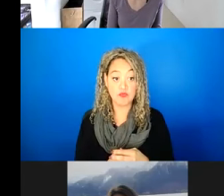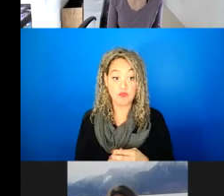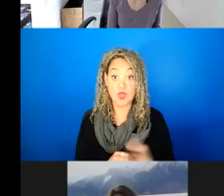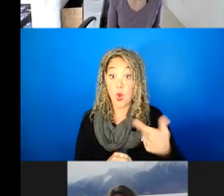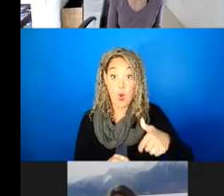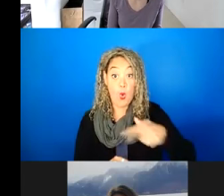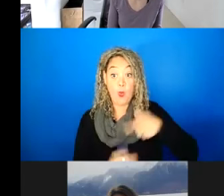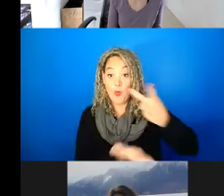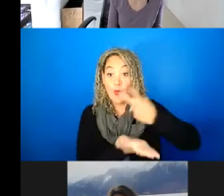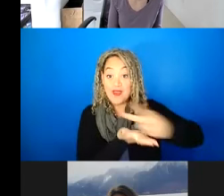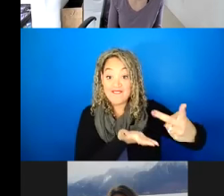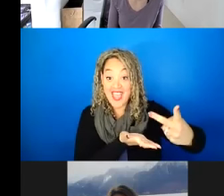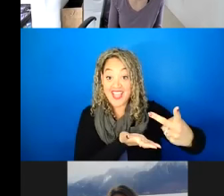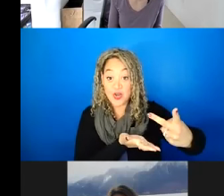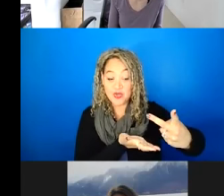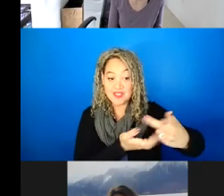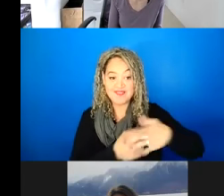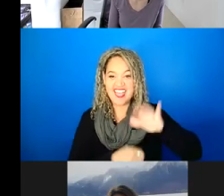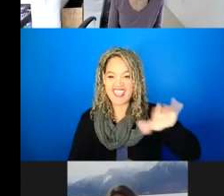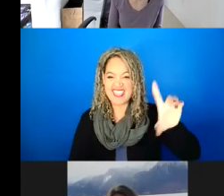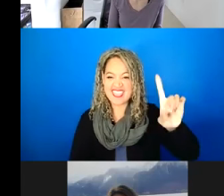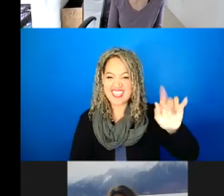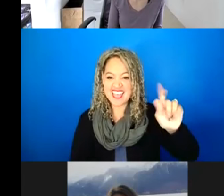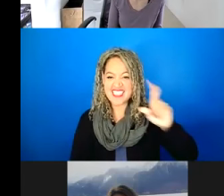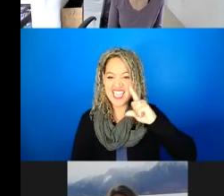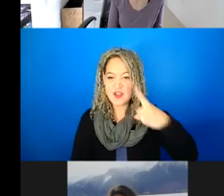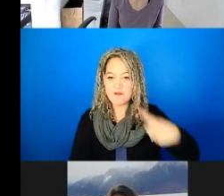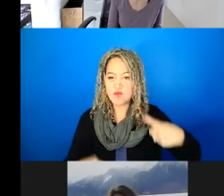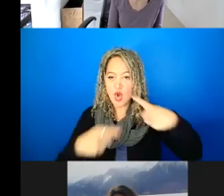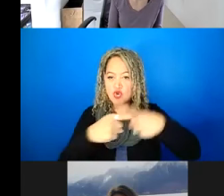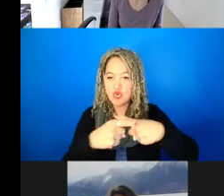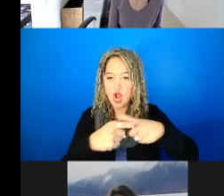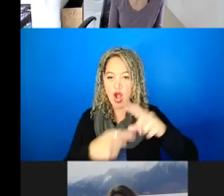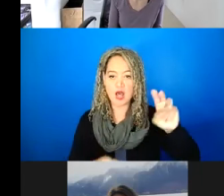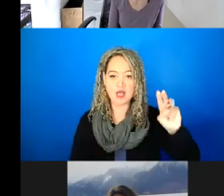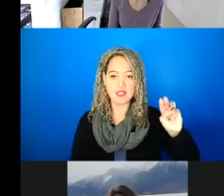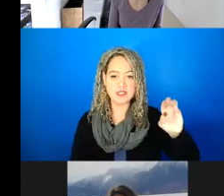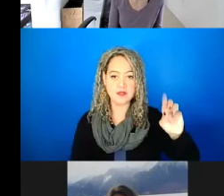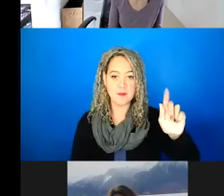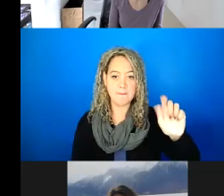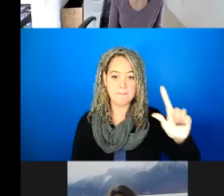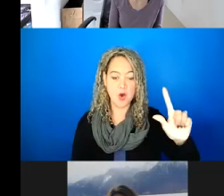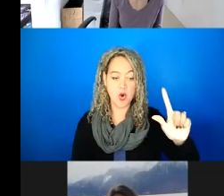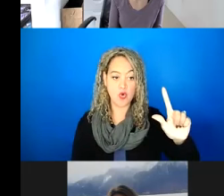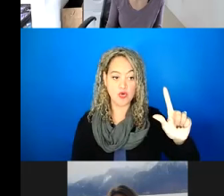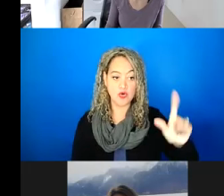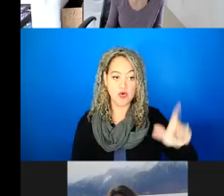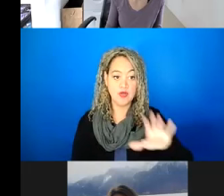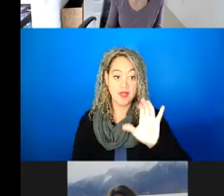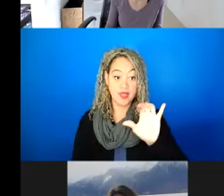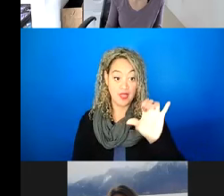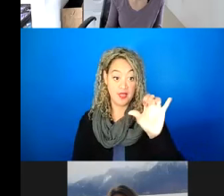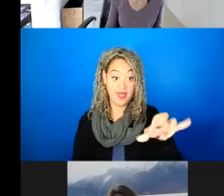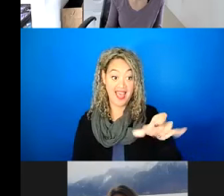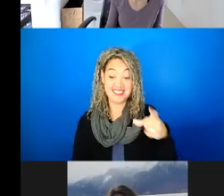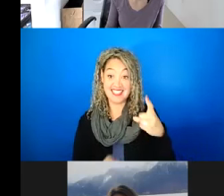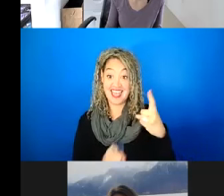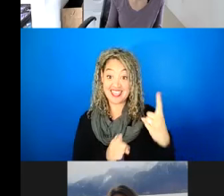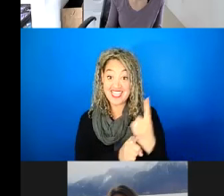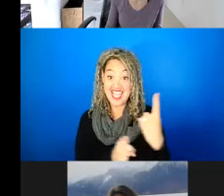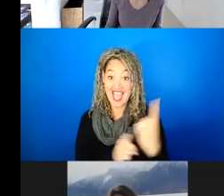failed. So here's the data for cross-modal, taste to food or food to taste. Here's our pairwise accuracy, which I showed